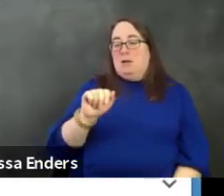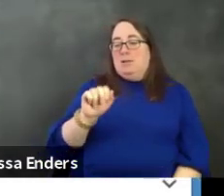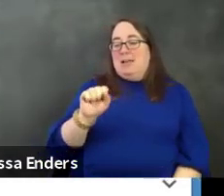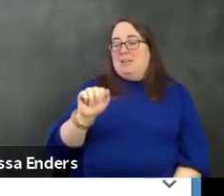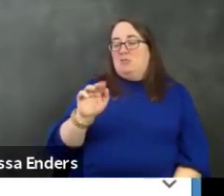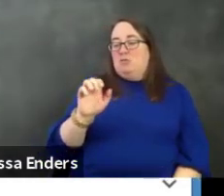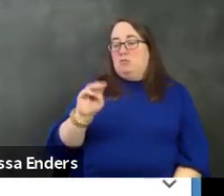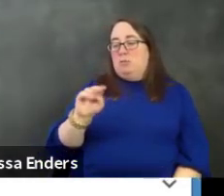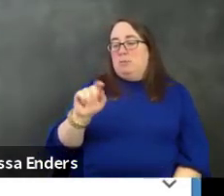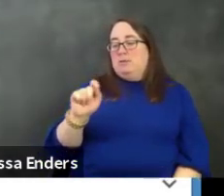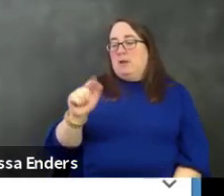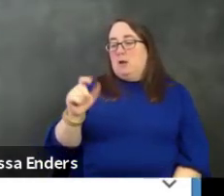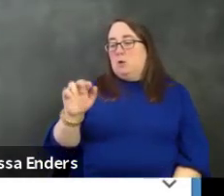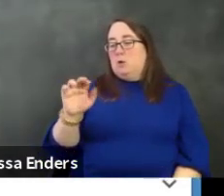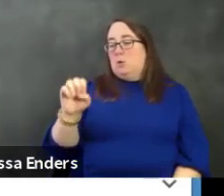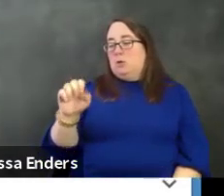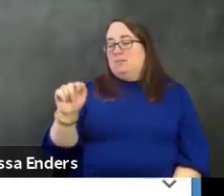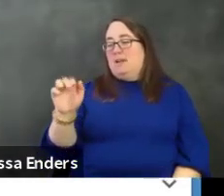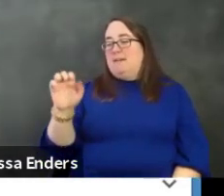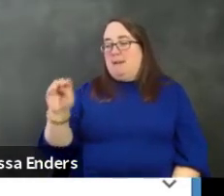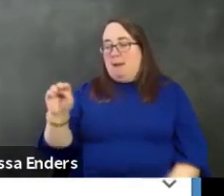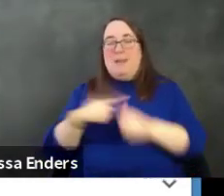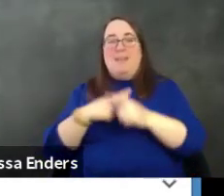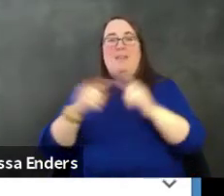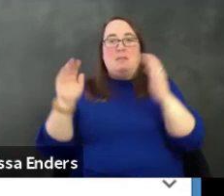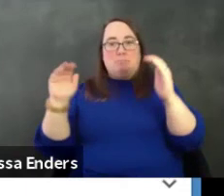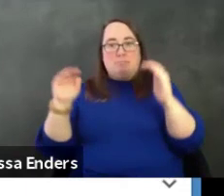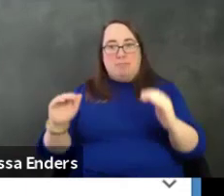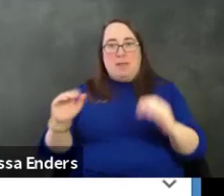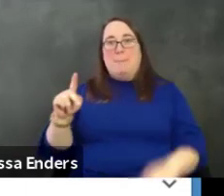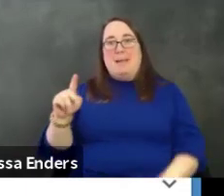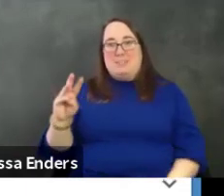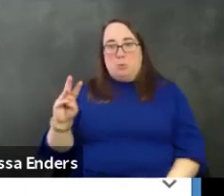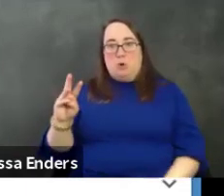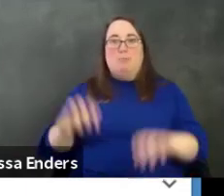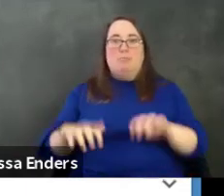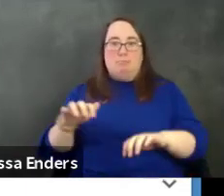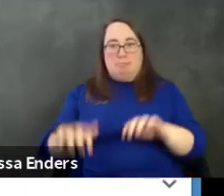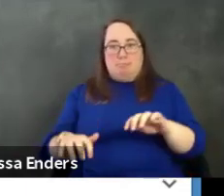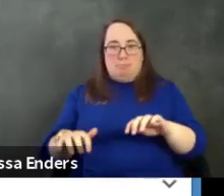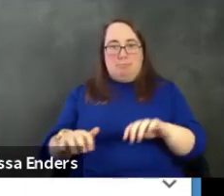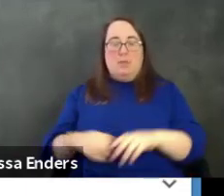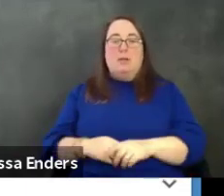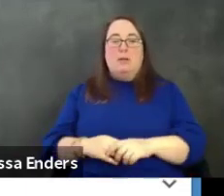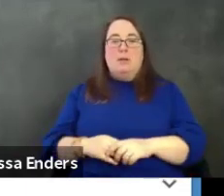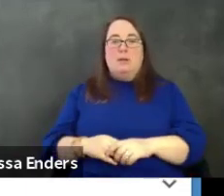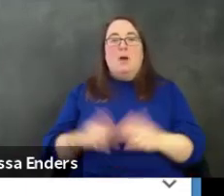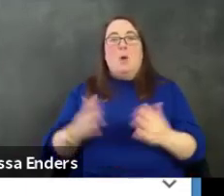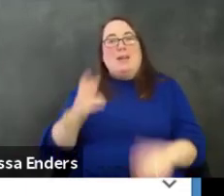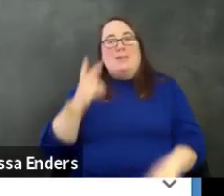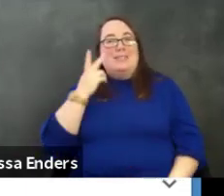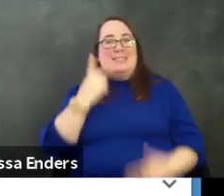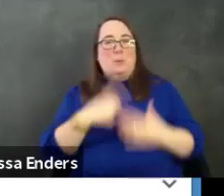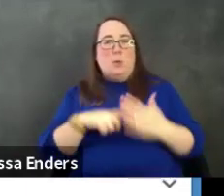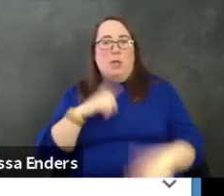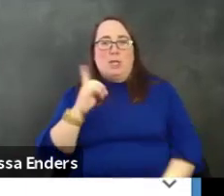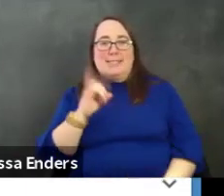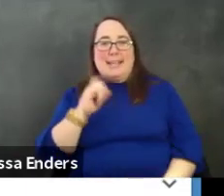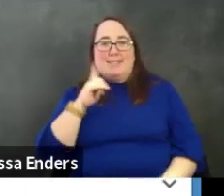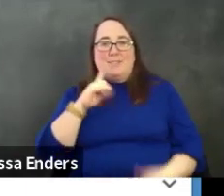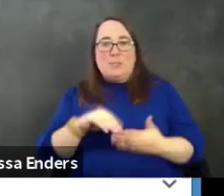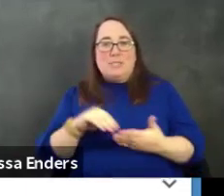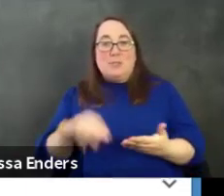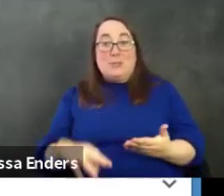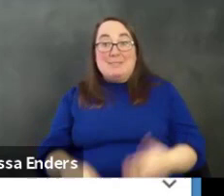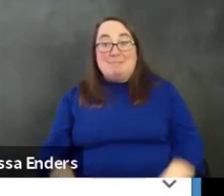in the window. So the reason I want you to see that is so that you can see it from a student's perspective, what it's like to push out